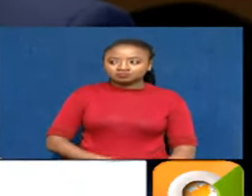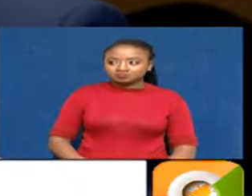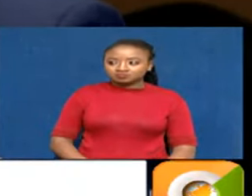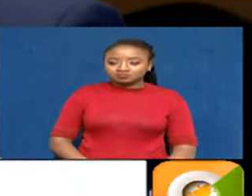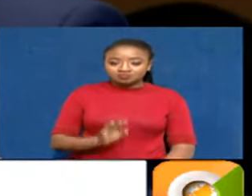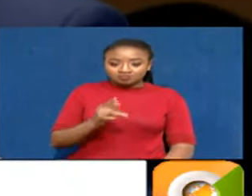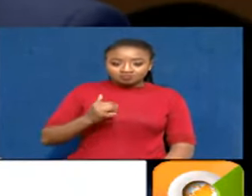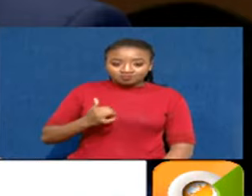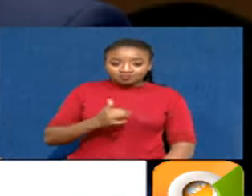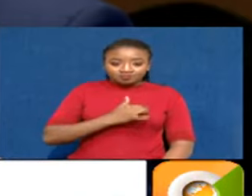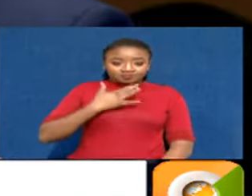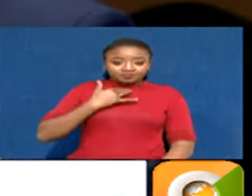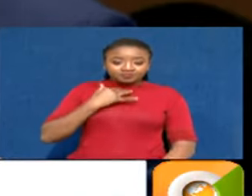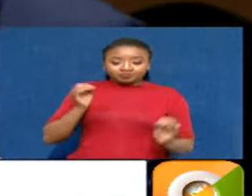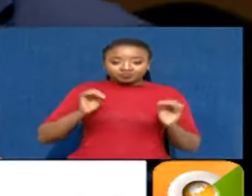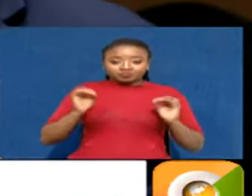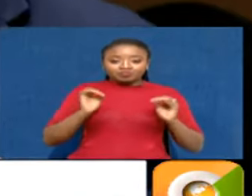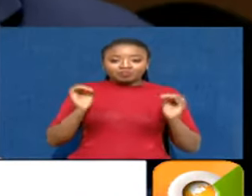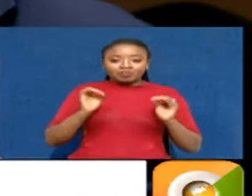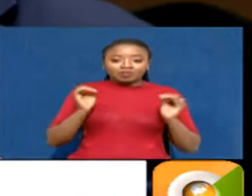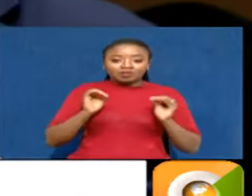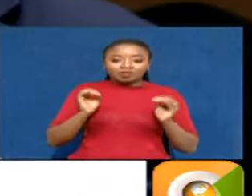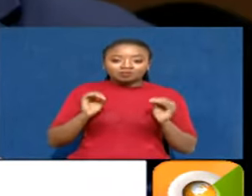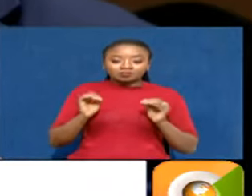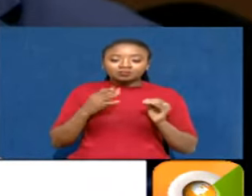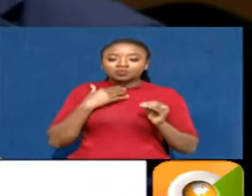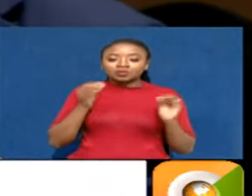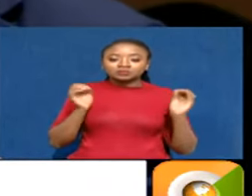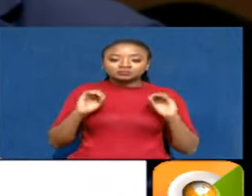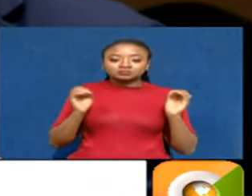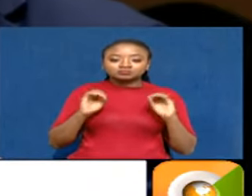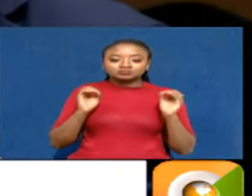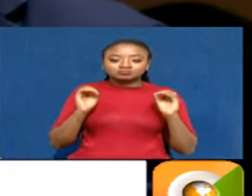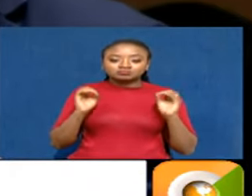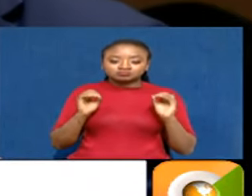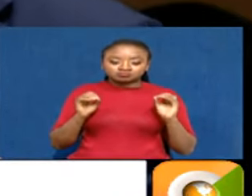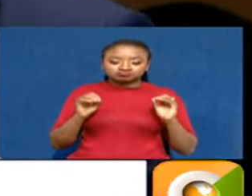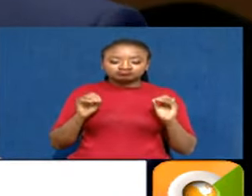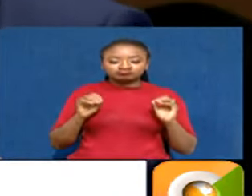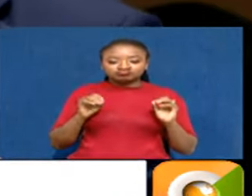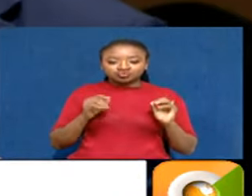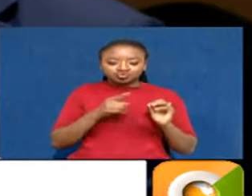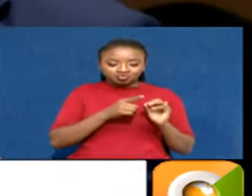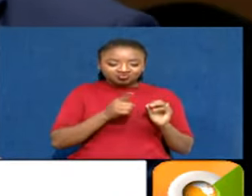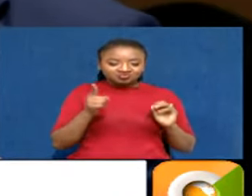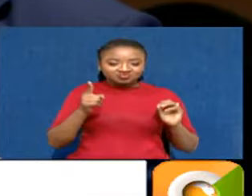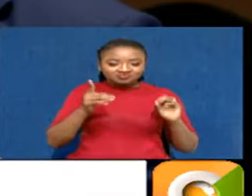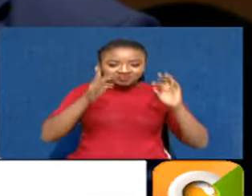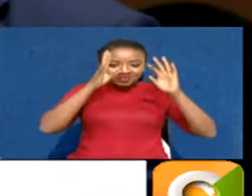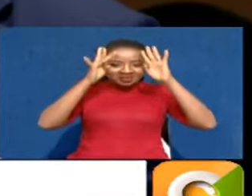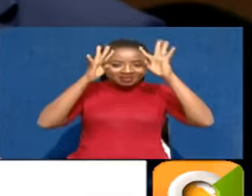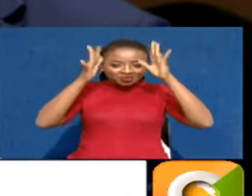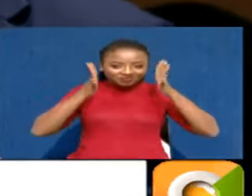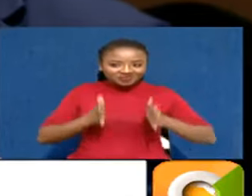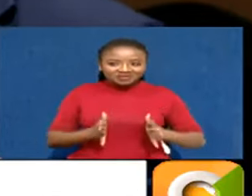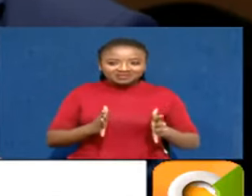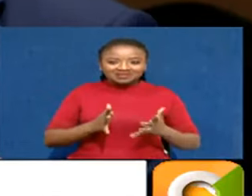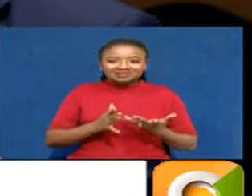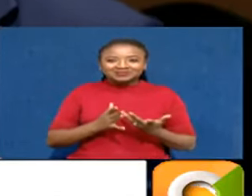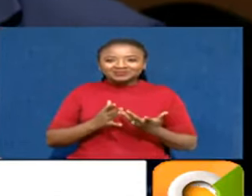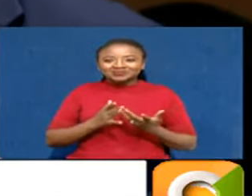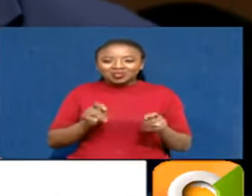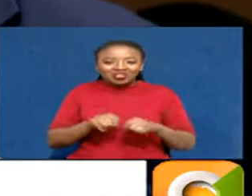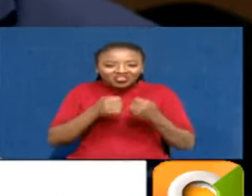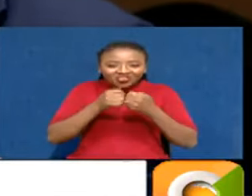We don't want to leave innovators to run amok in the